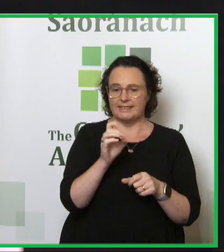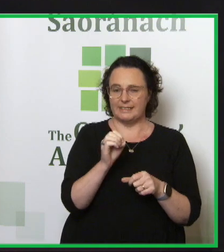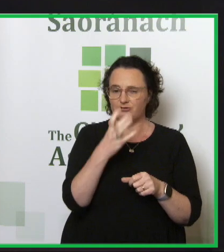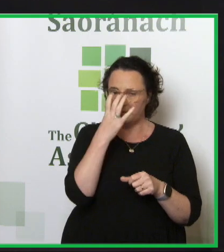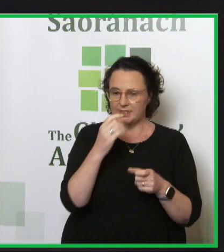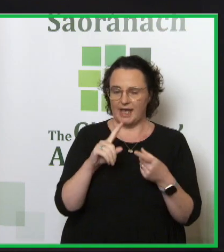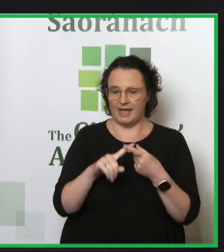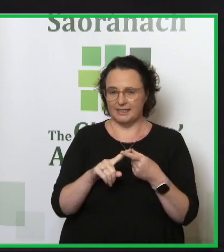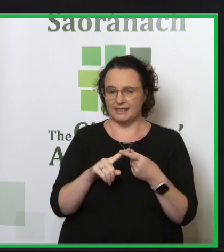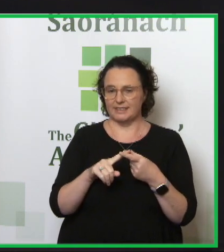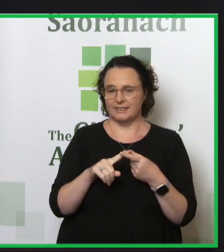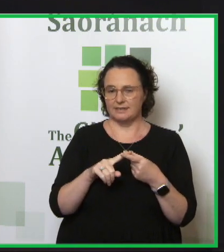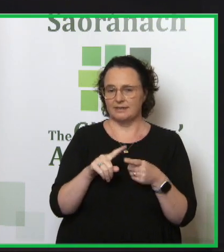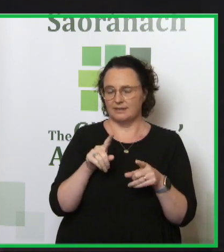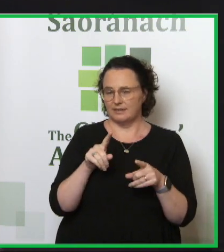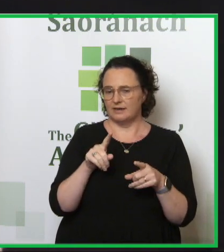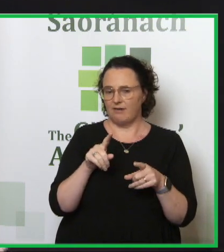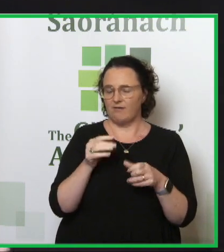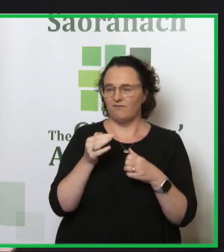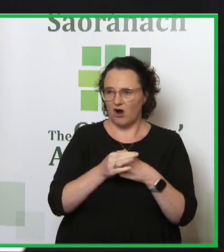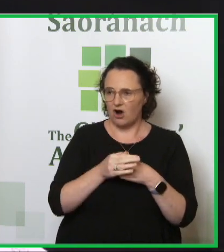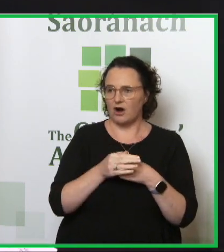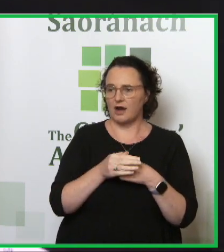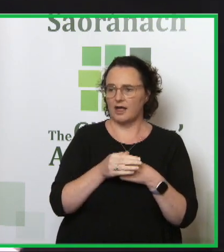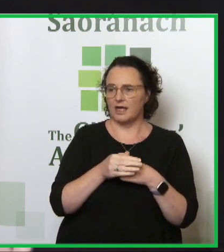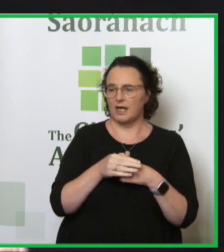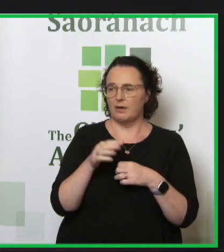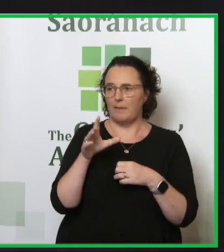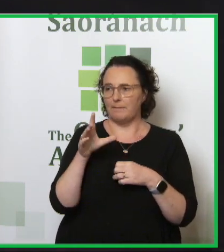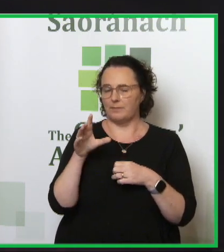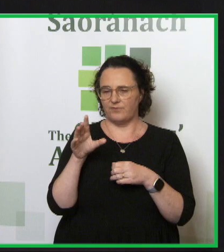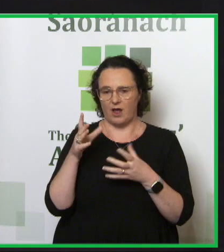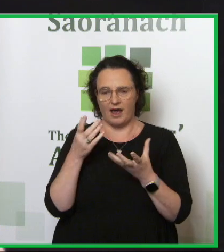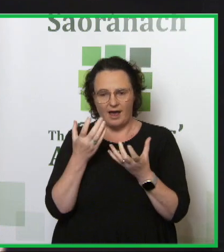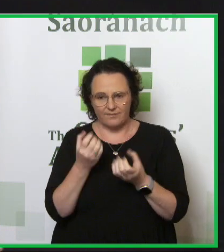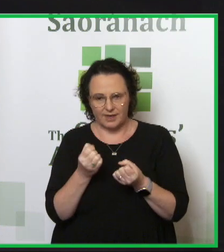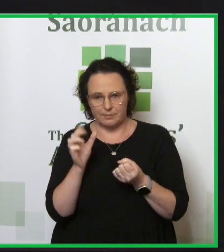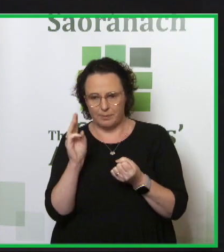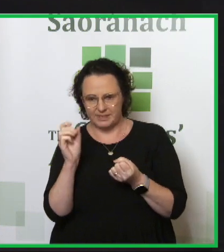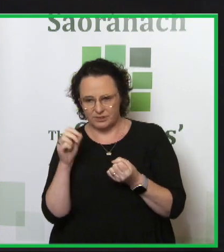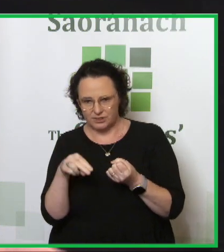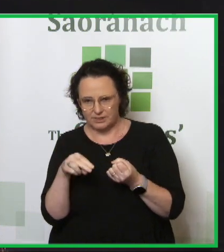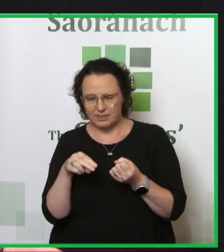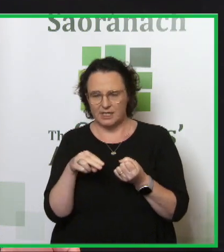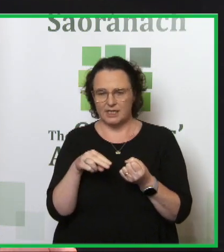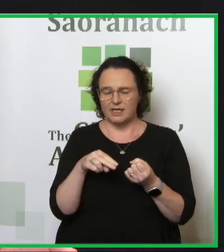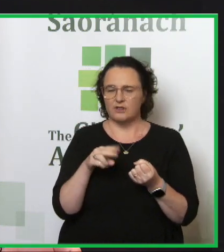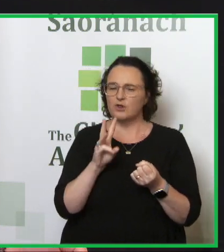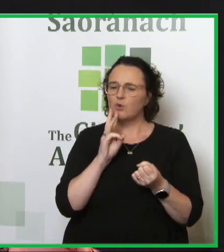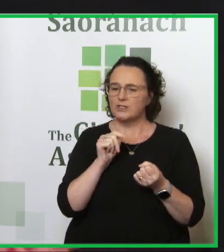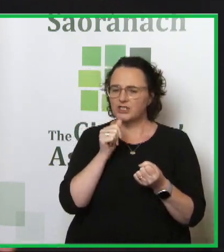and depenalisation for possession. Tolerance to me indicates that there's more of what was the word I